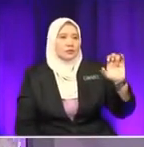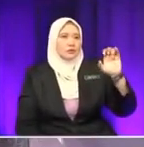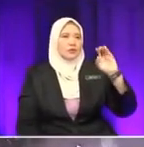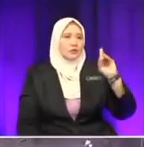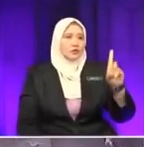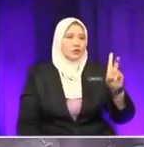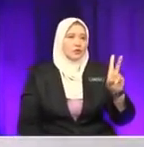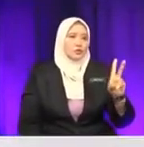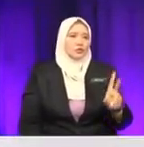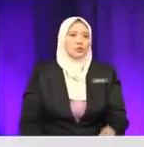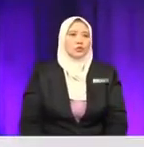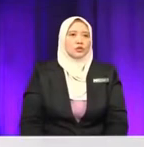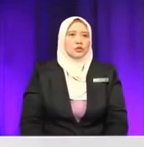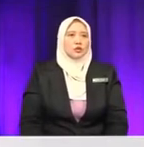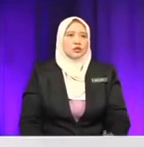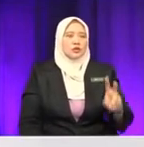guys. E2.